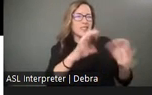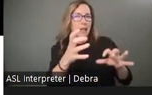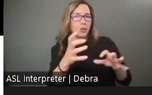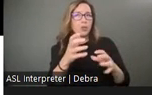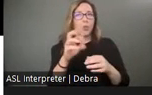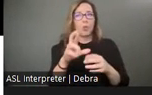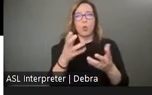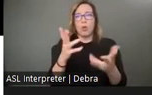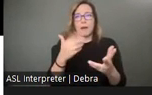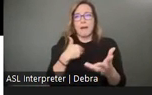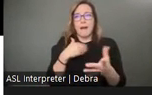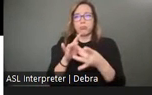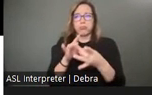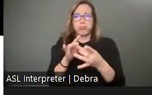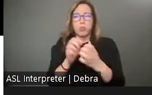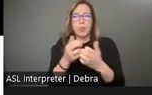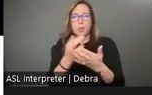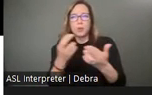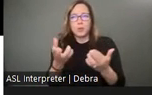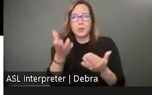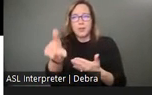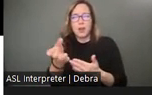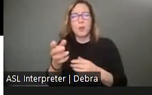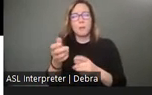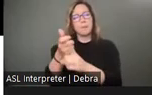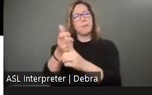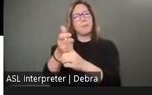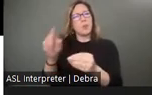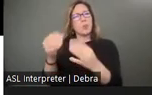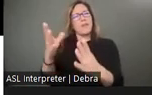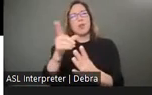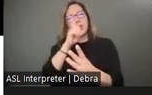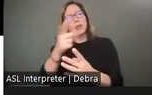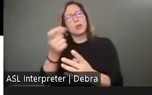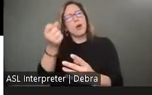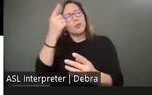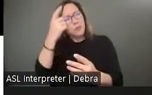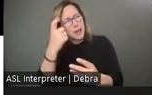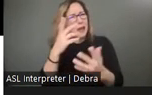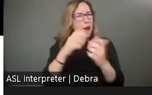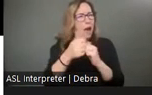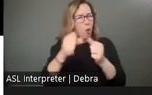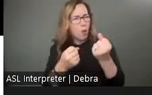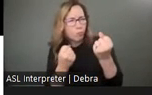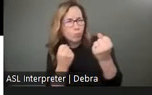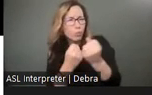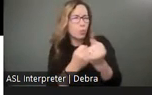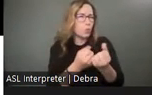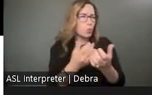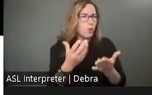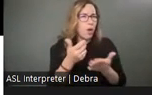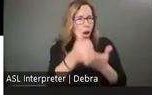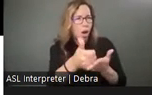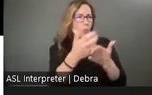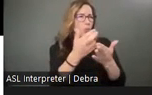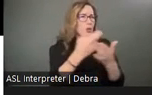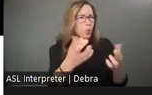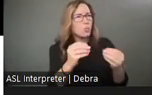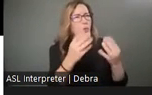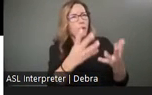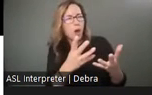resources. And they should understand how to really advocate for the individual resources. So we'll get into that a little bit more, but this is just a